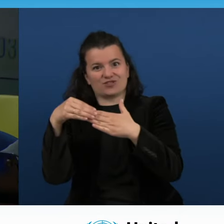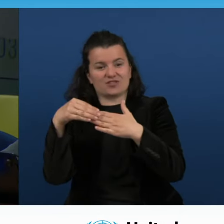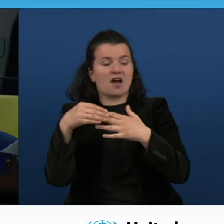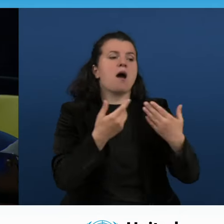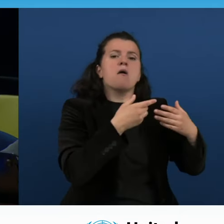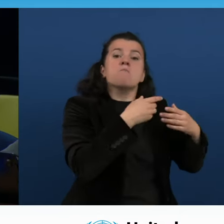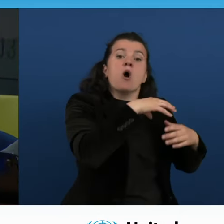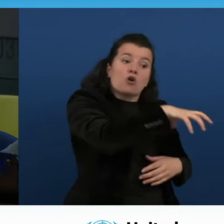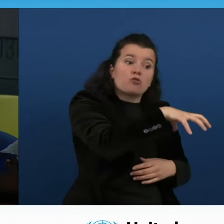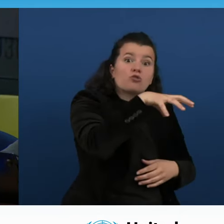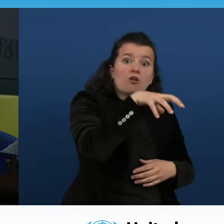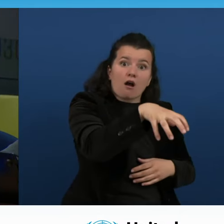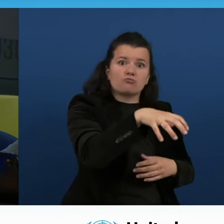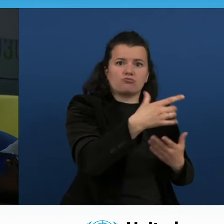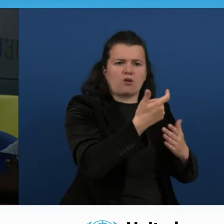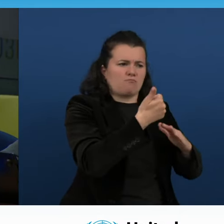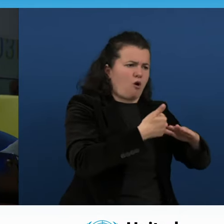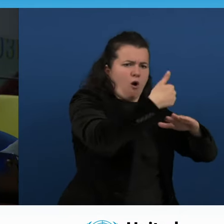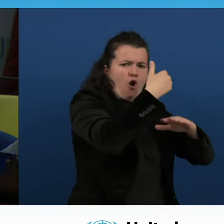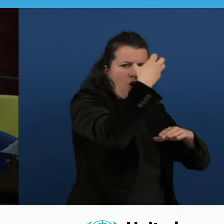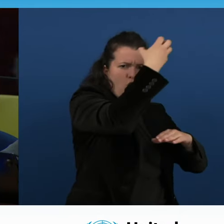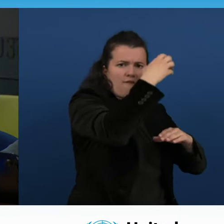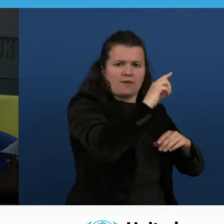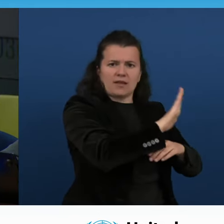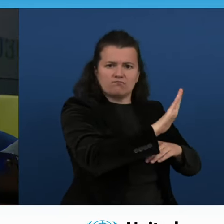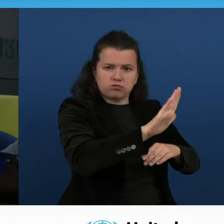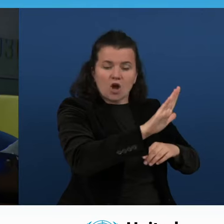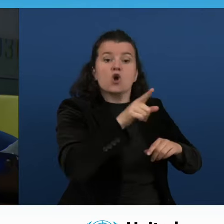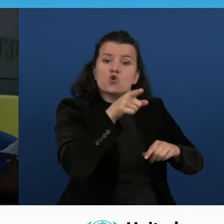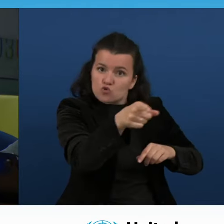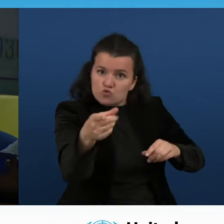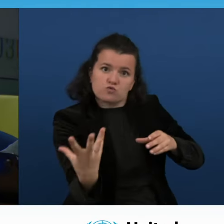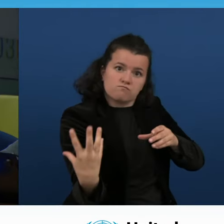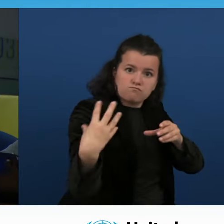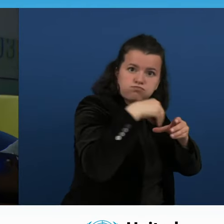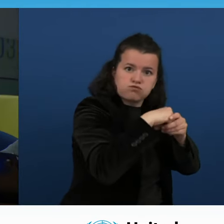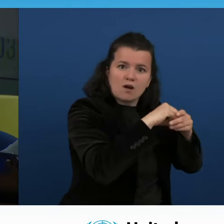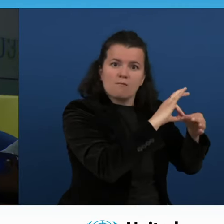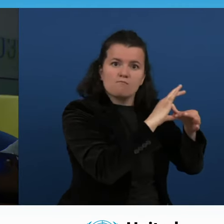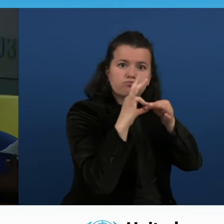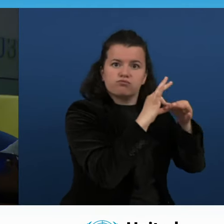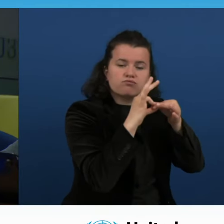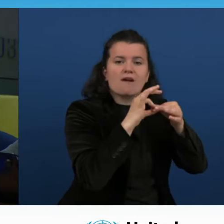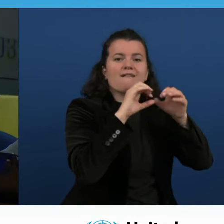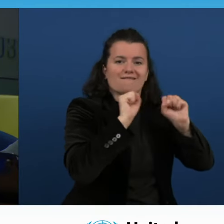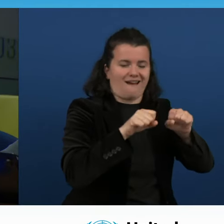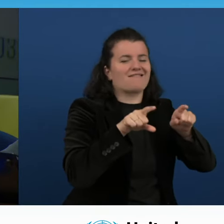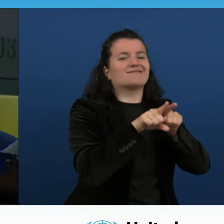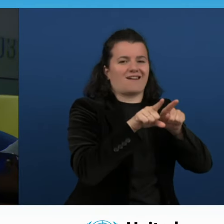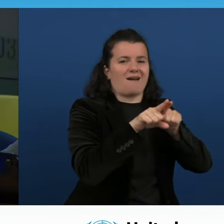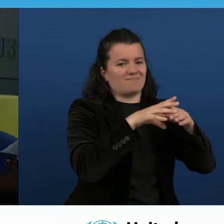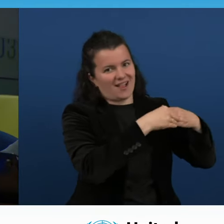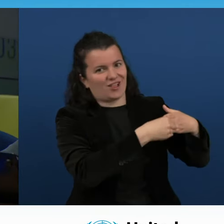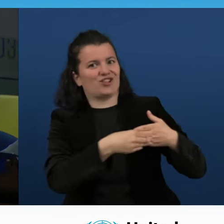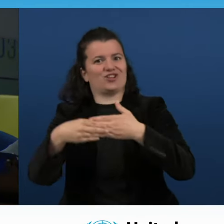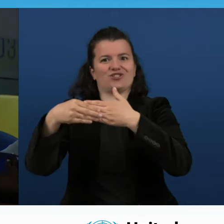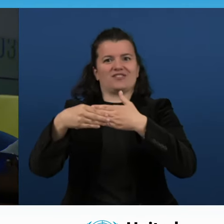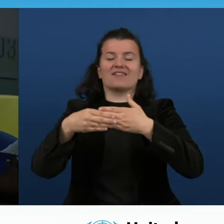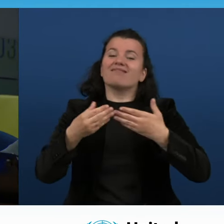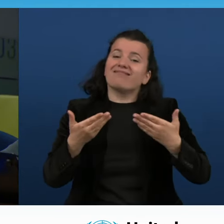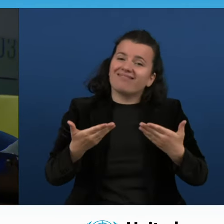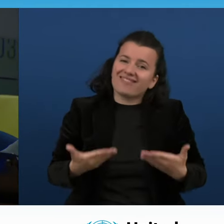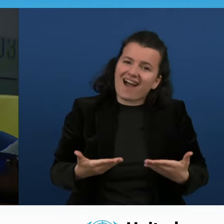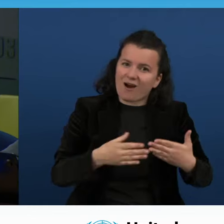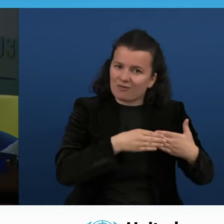and other visionary young people to trace the path and to take a concrete action in order to direct us towards sustainable